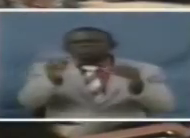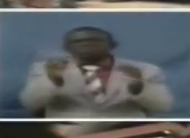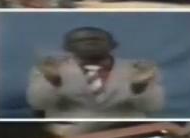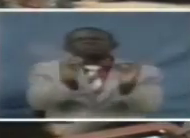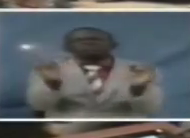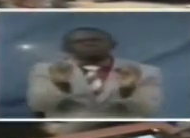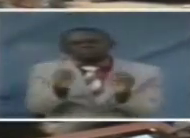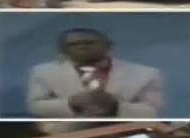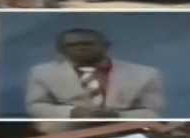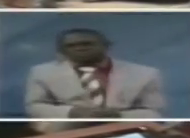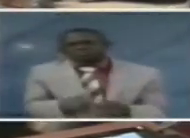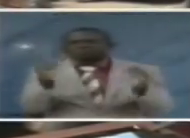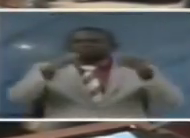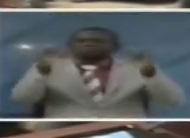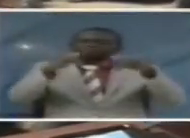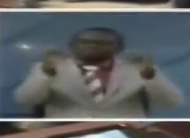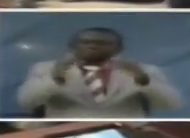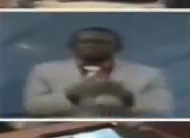unmatched.